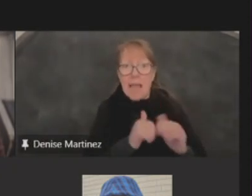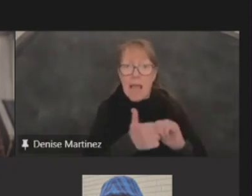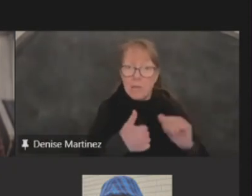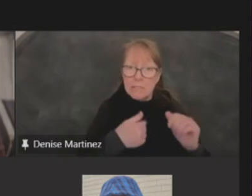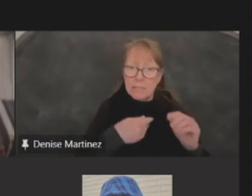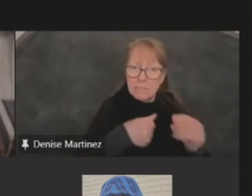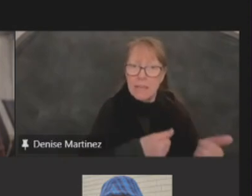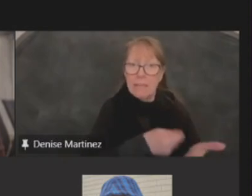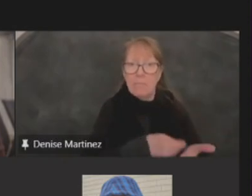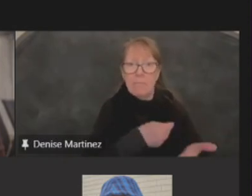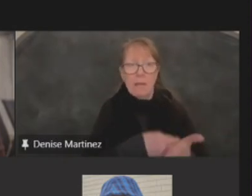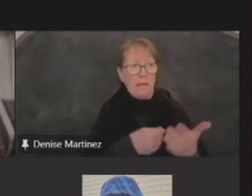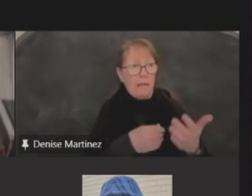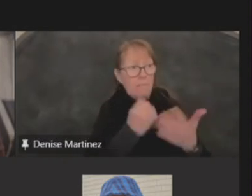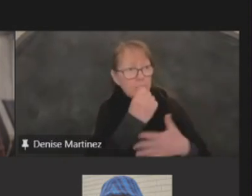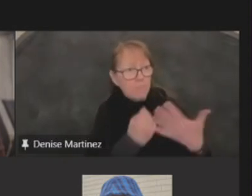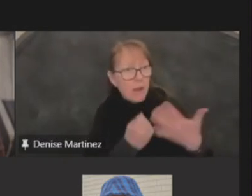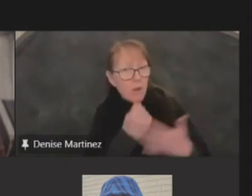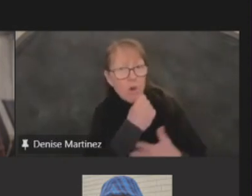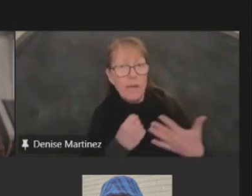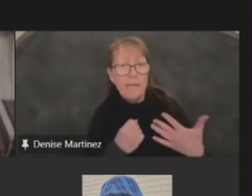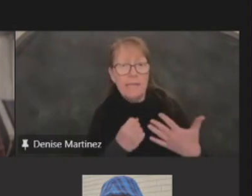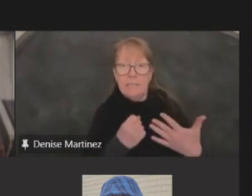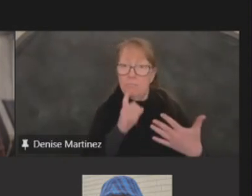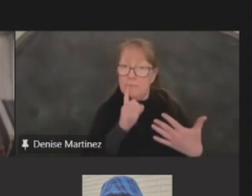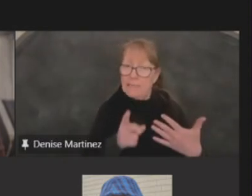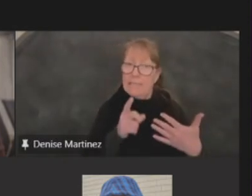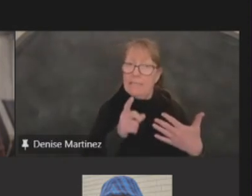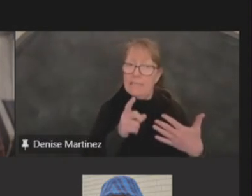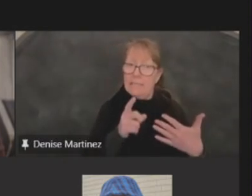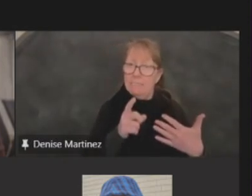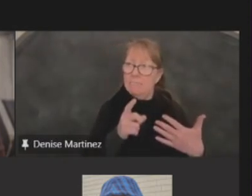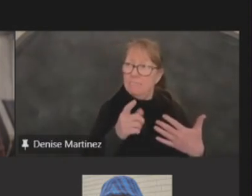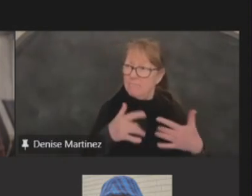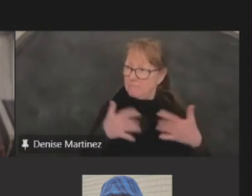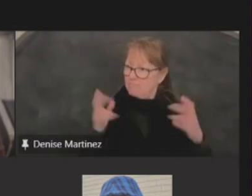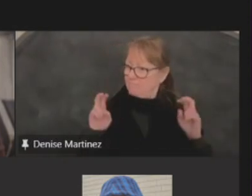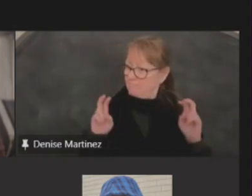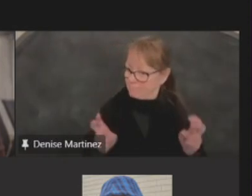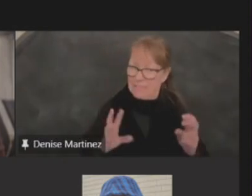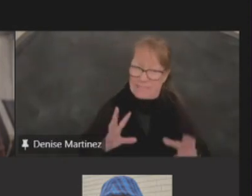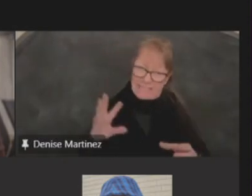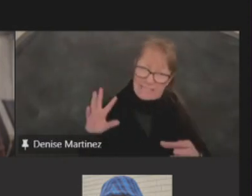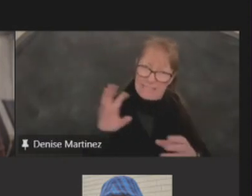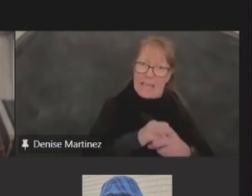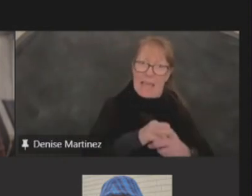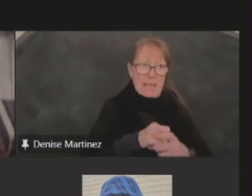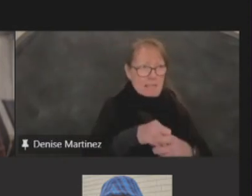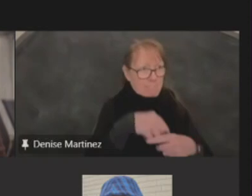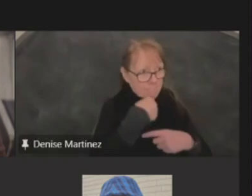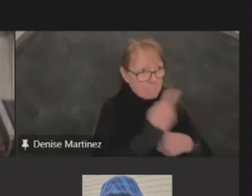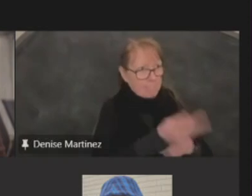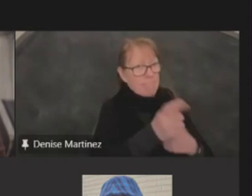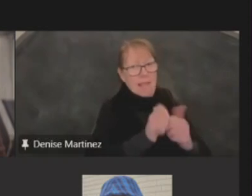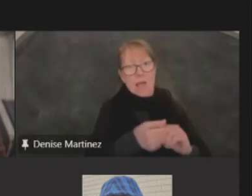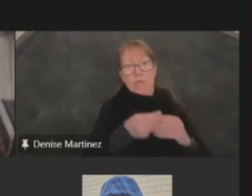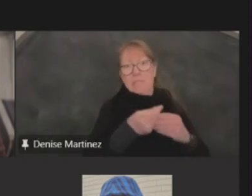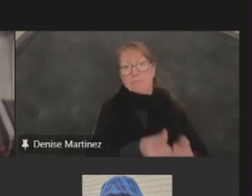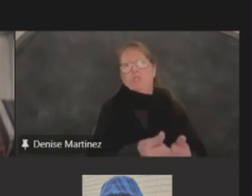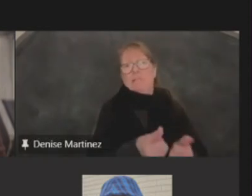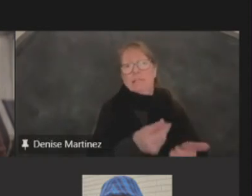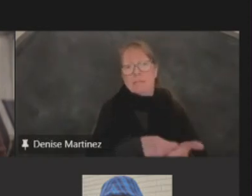decide priorities, and it actually gives you a real say in the disbursement of this money. So we hope you